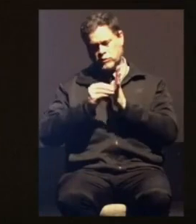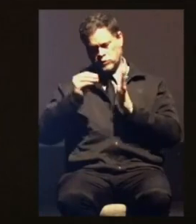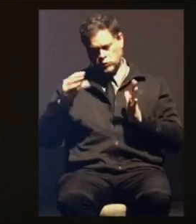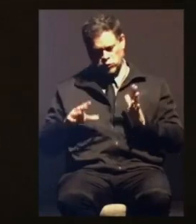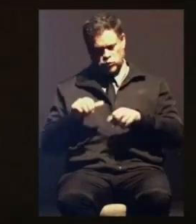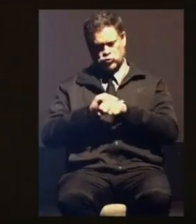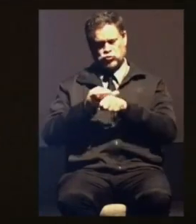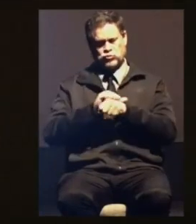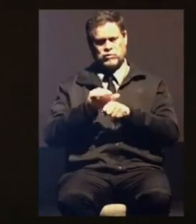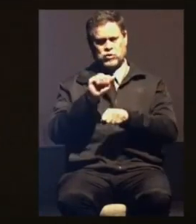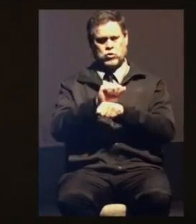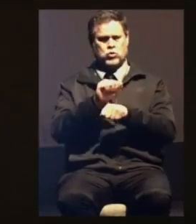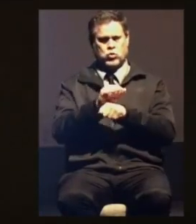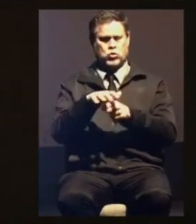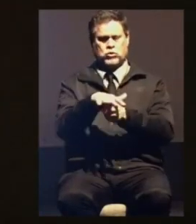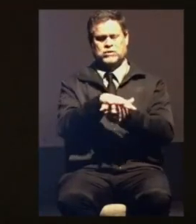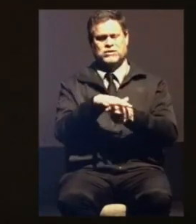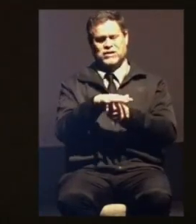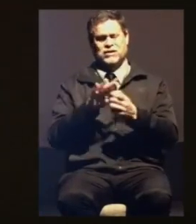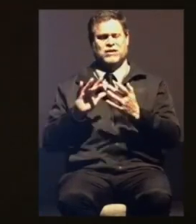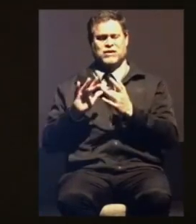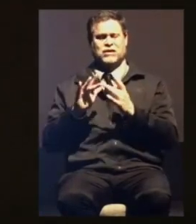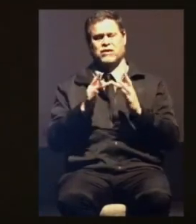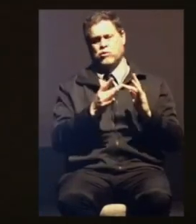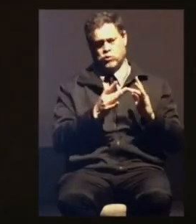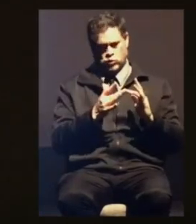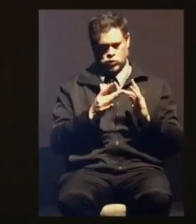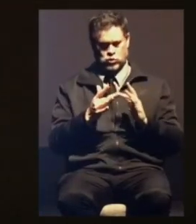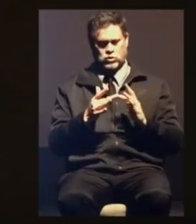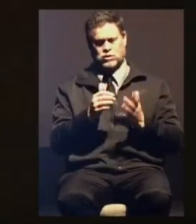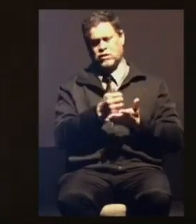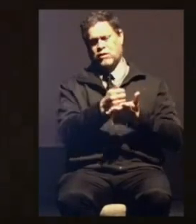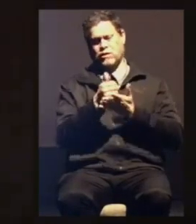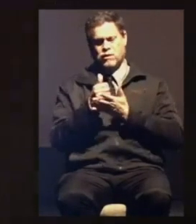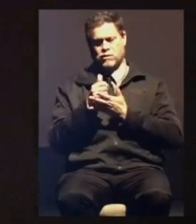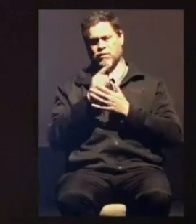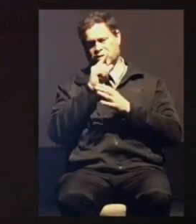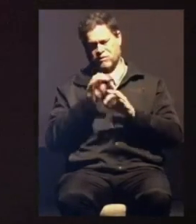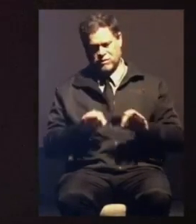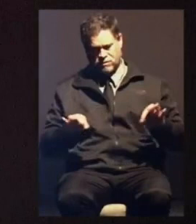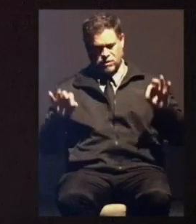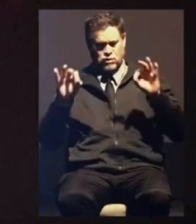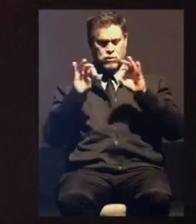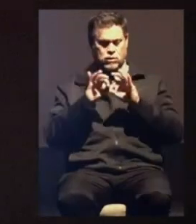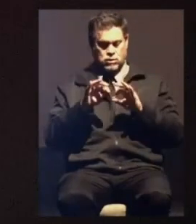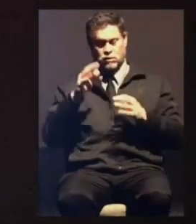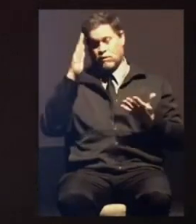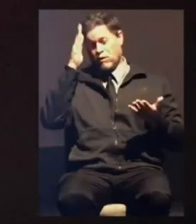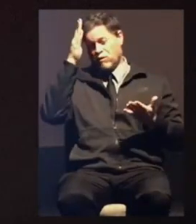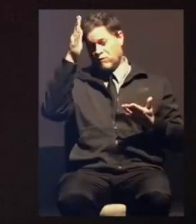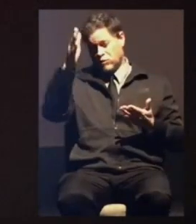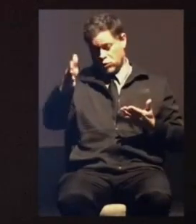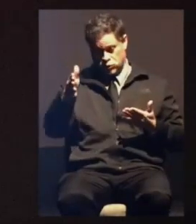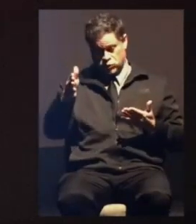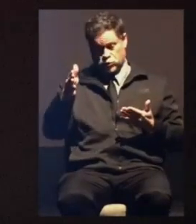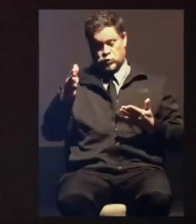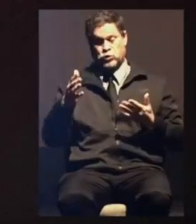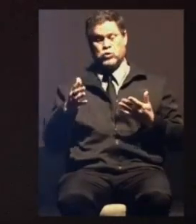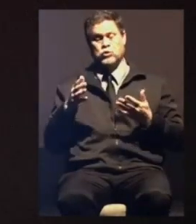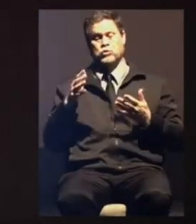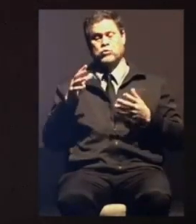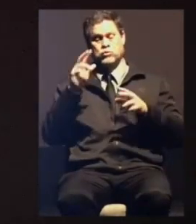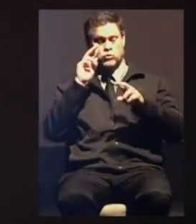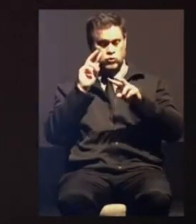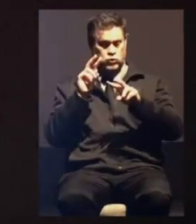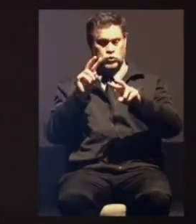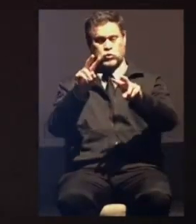at their work site. So that network is, their help is invaluable. For the future, we look